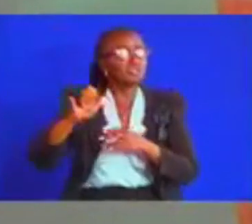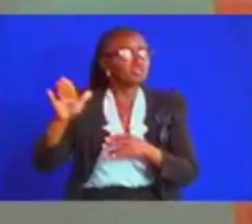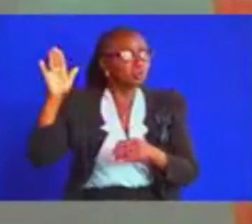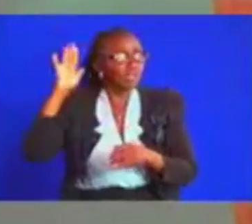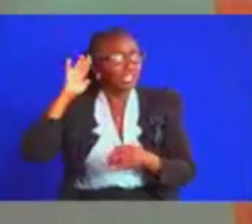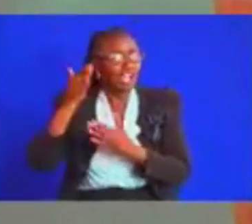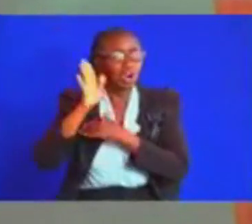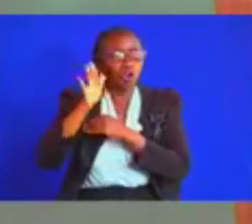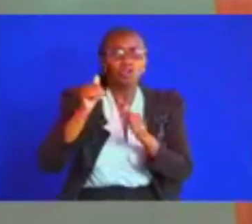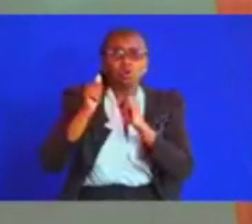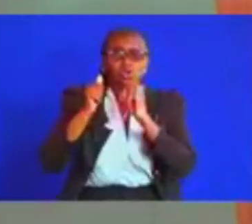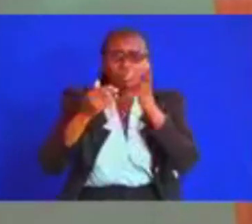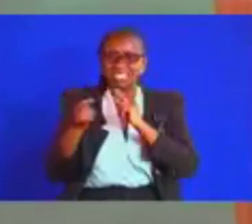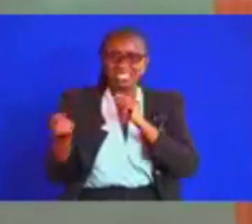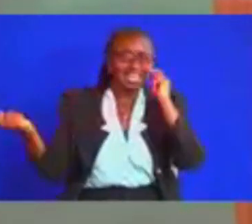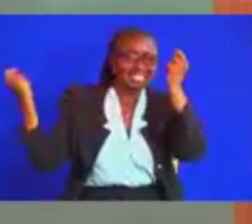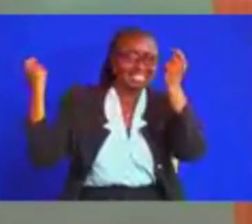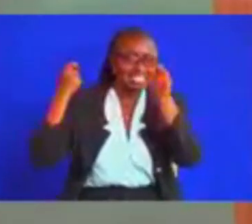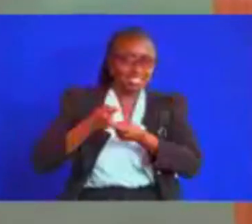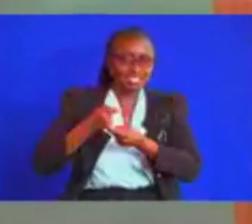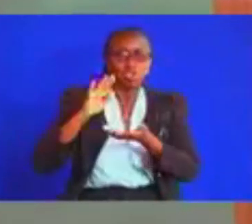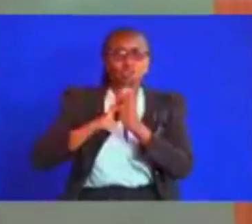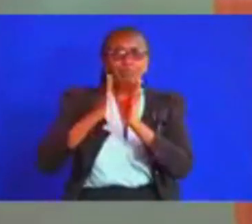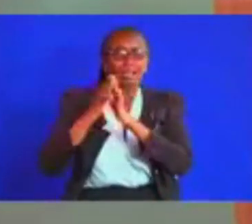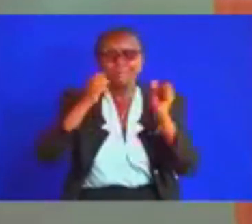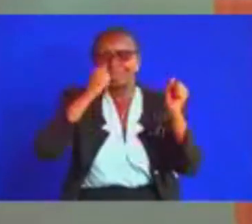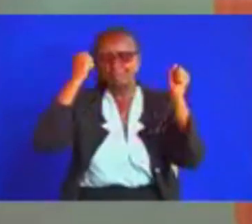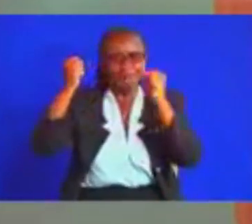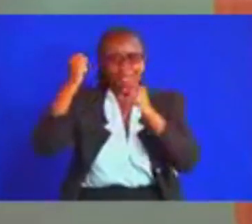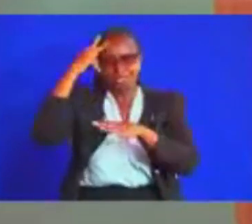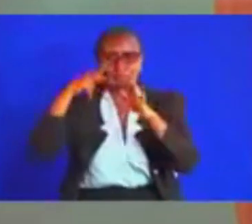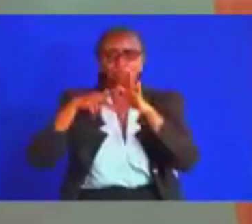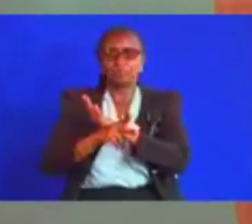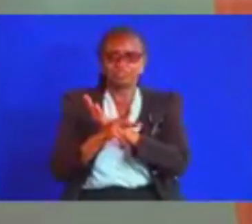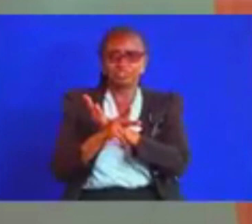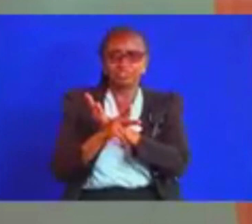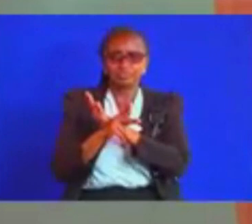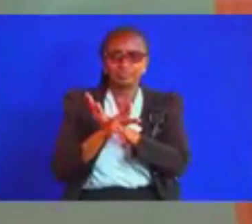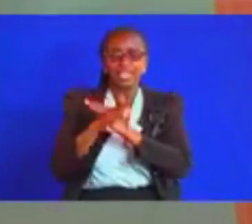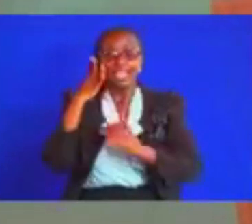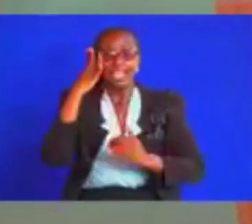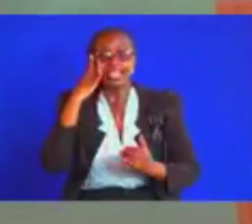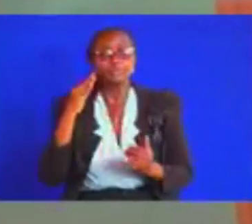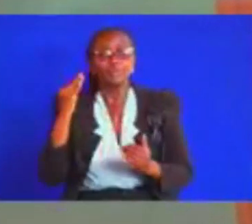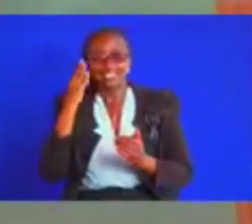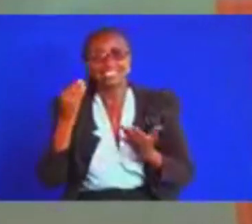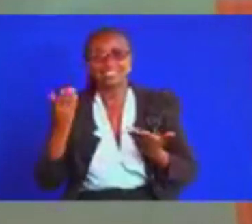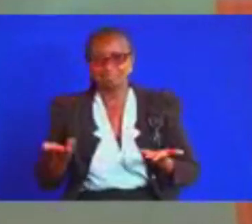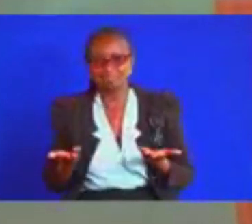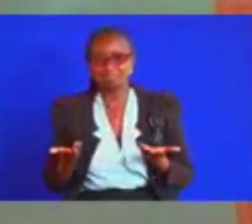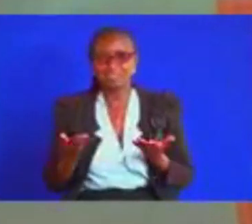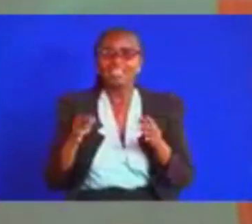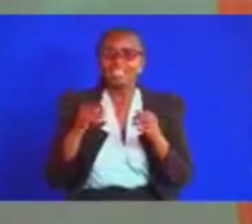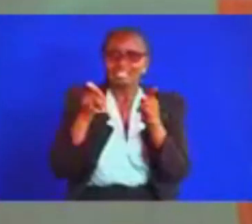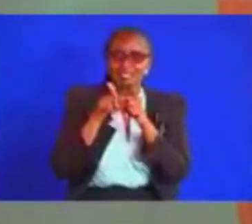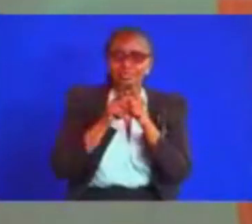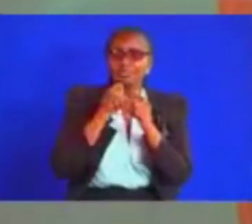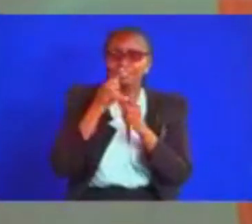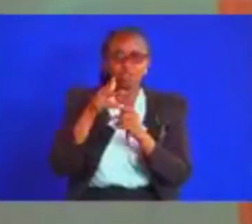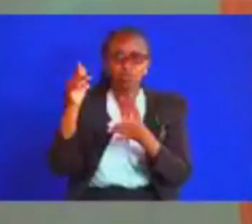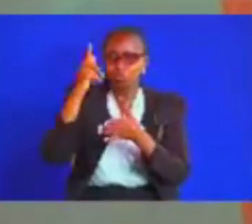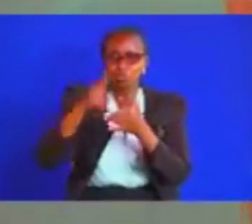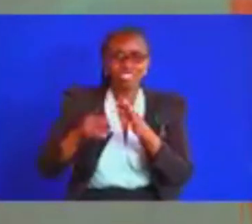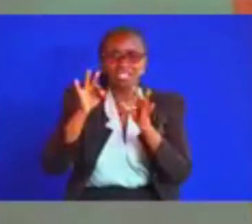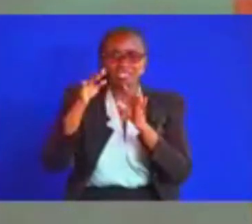would later transit him to become the mighty prophet. Experience. I can tell you, if you have